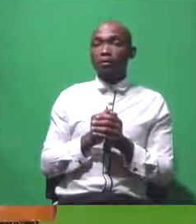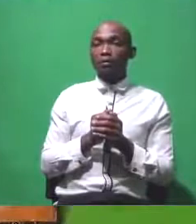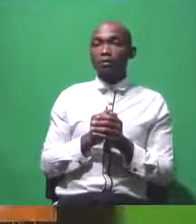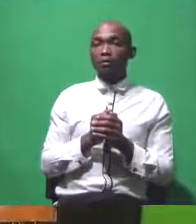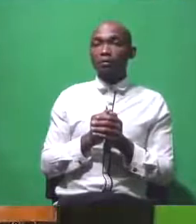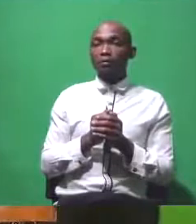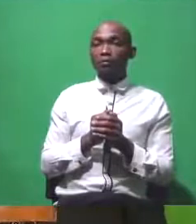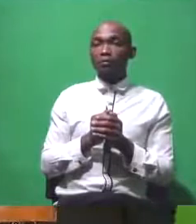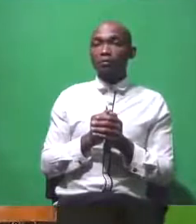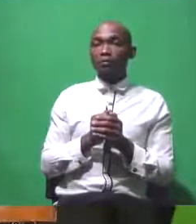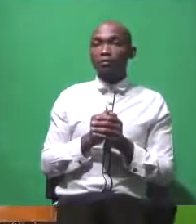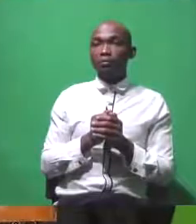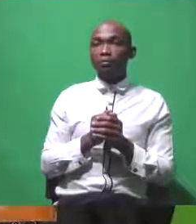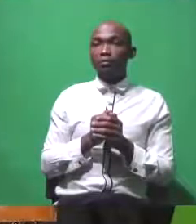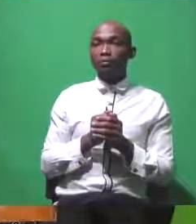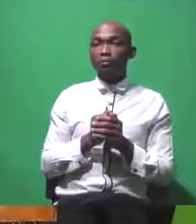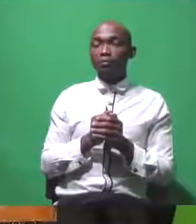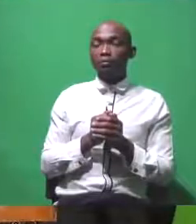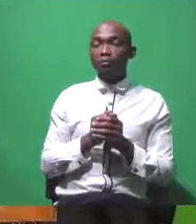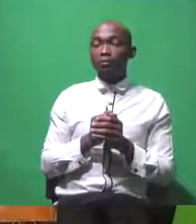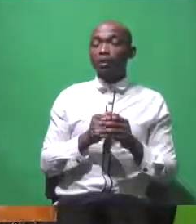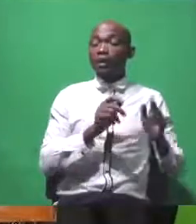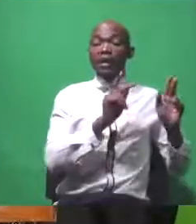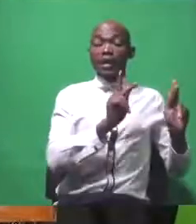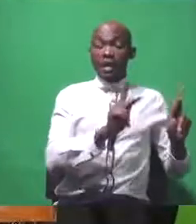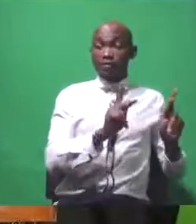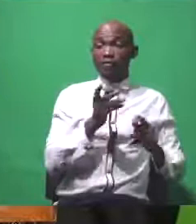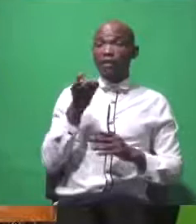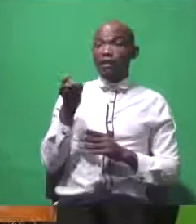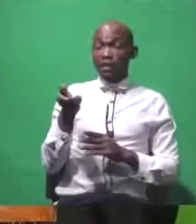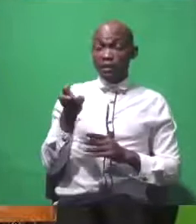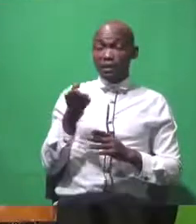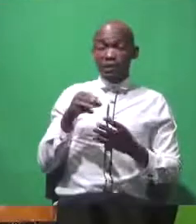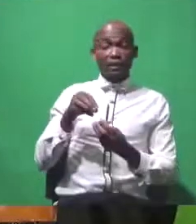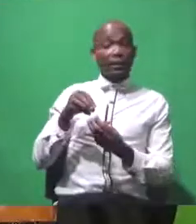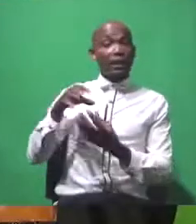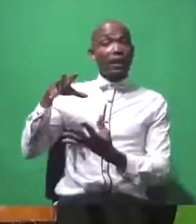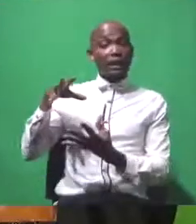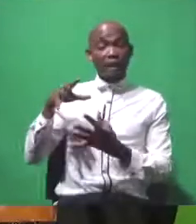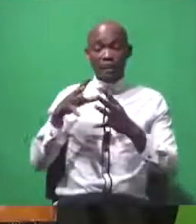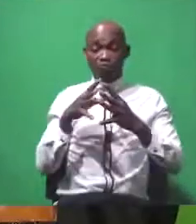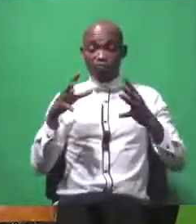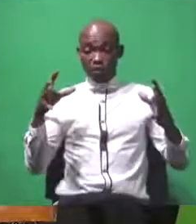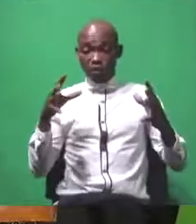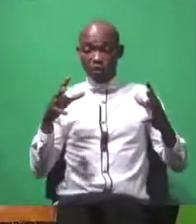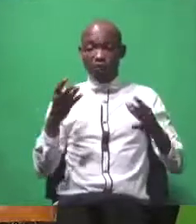than debit side, take the amount of credit side right here